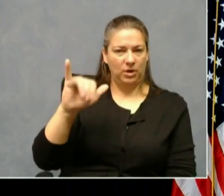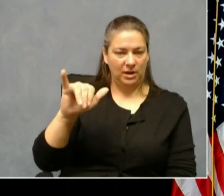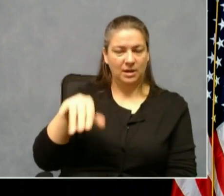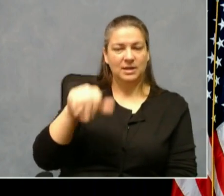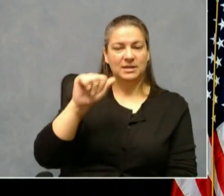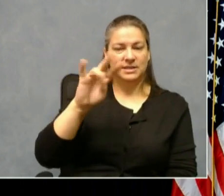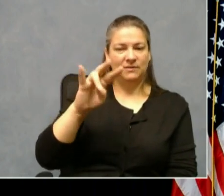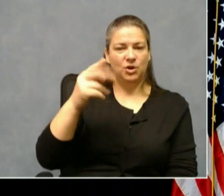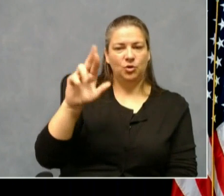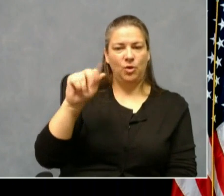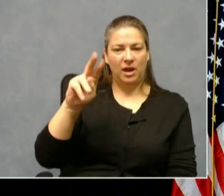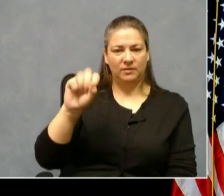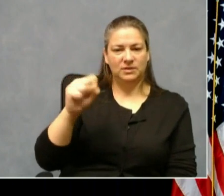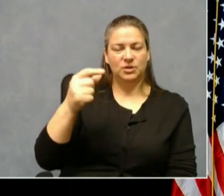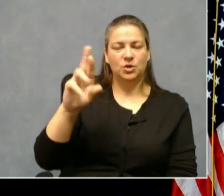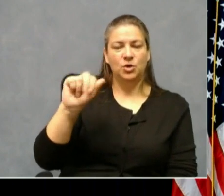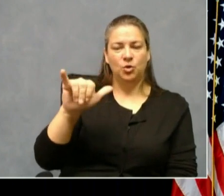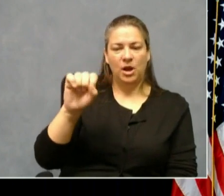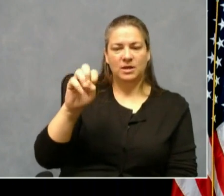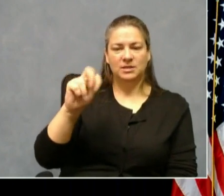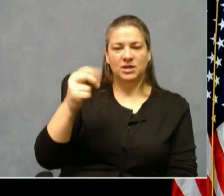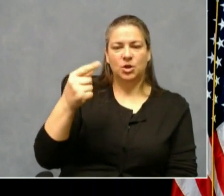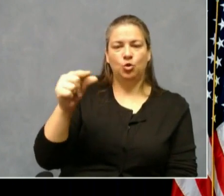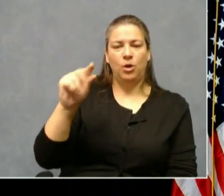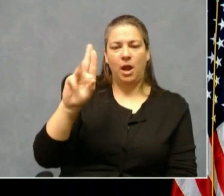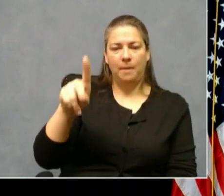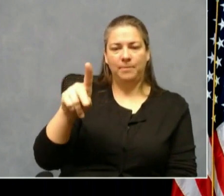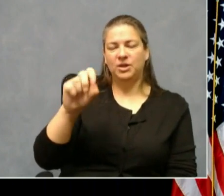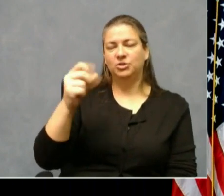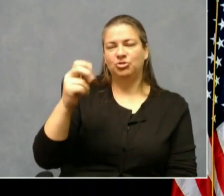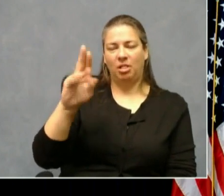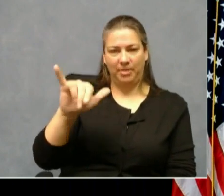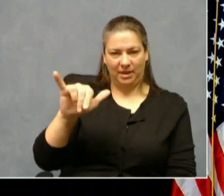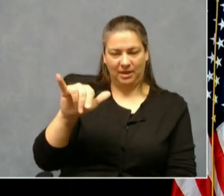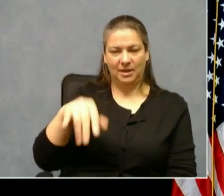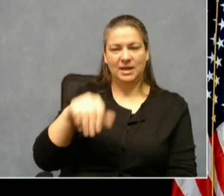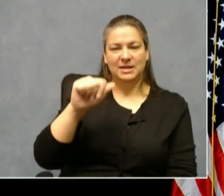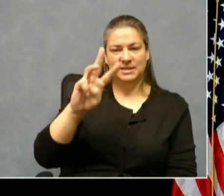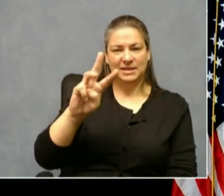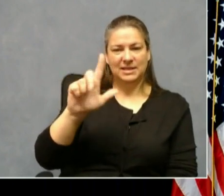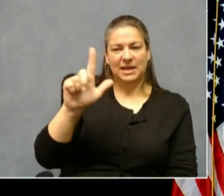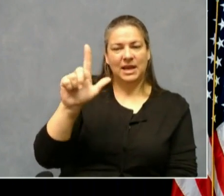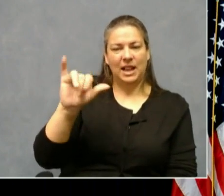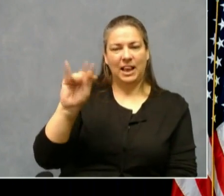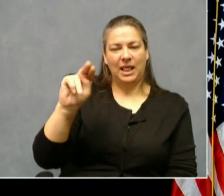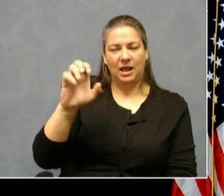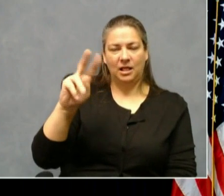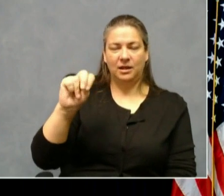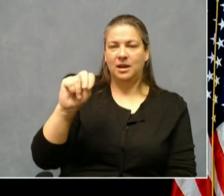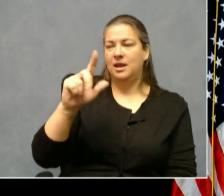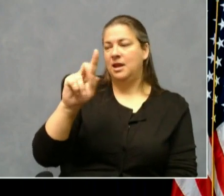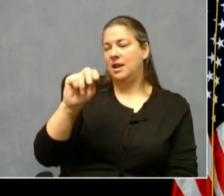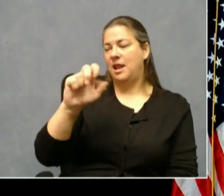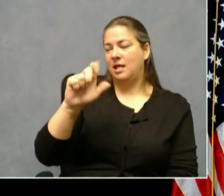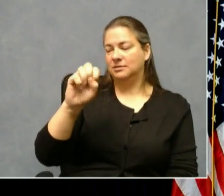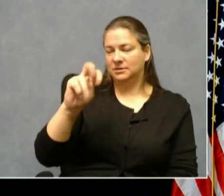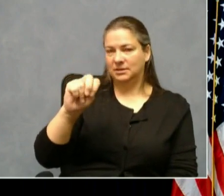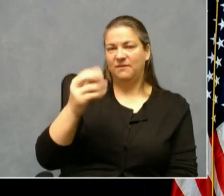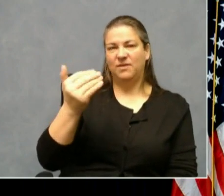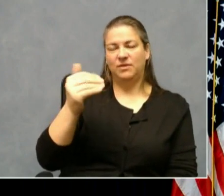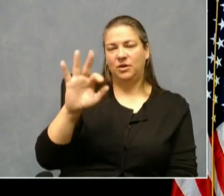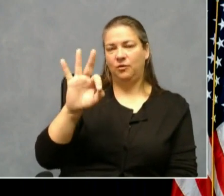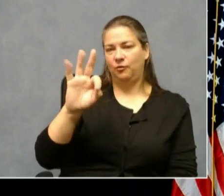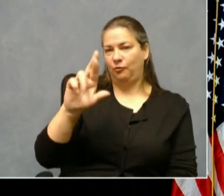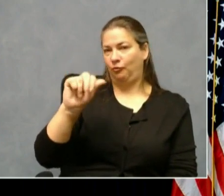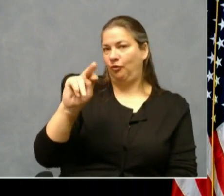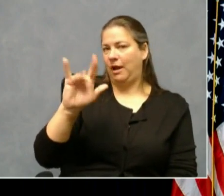Graves, Grayson, Greenup, and Shelby, 16 in Lincoln, Nelson, 15 in Franklin, 14